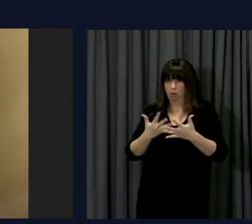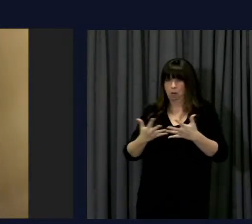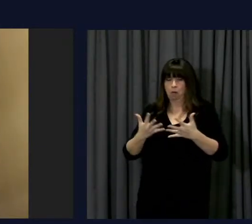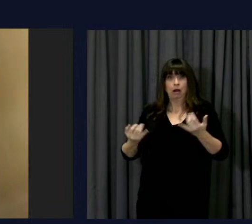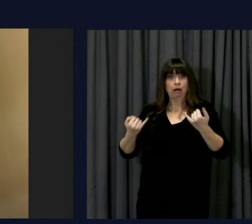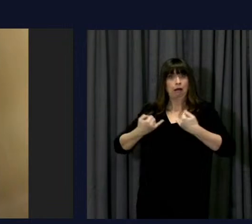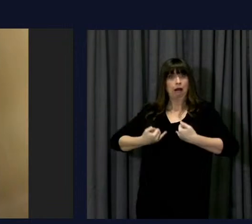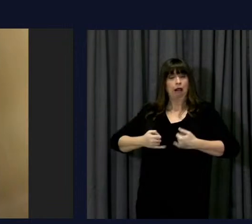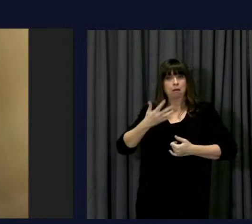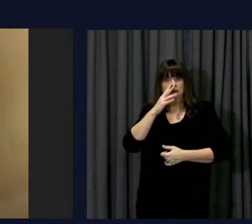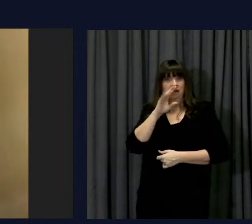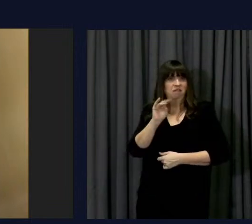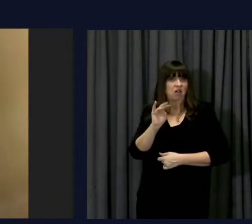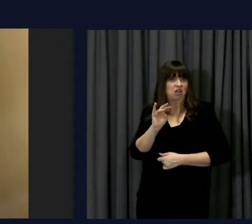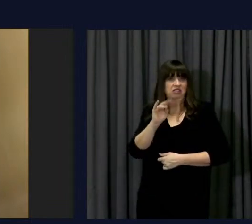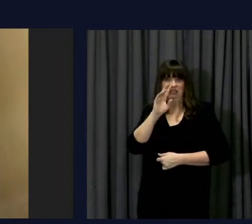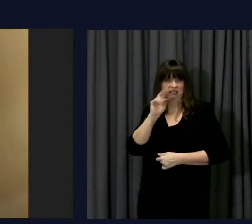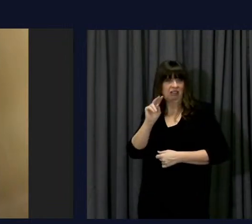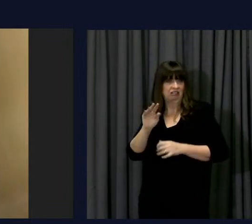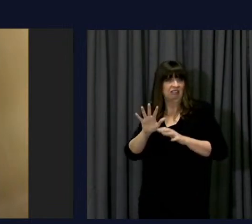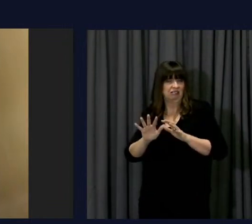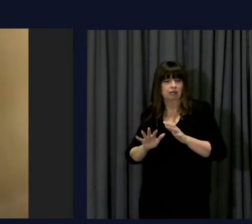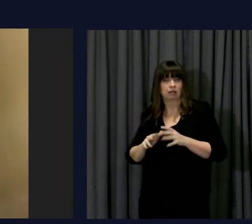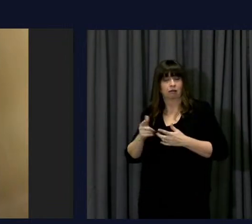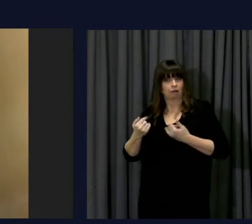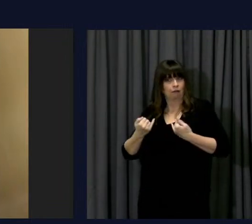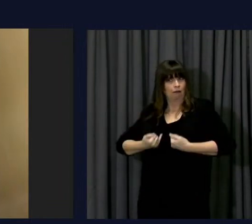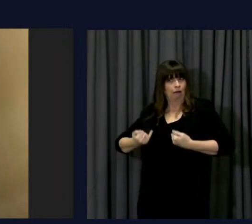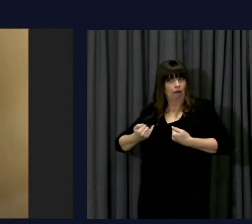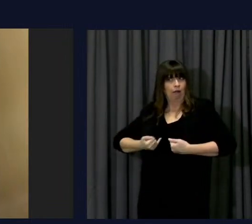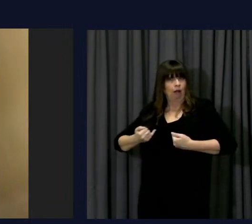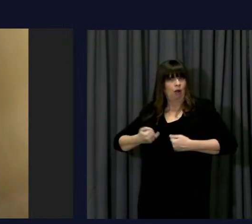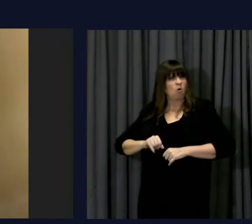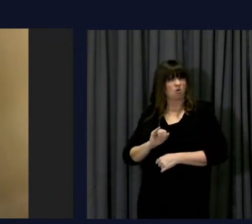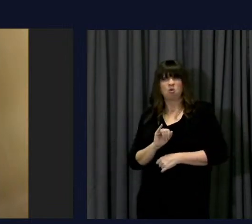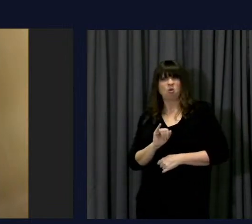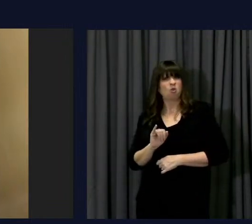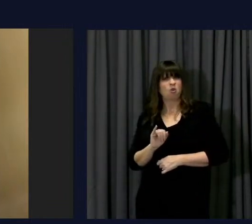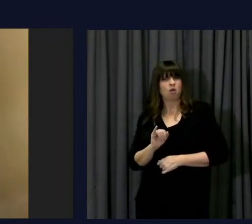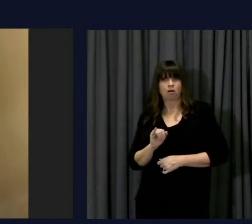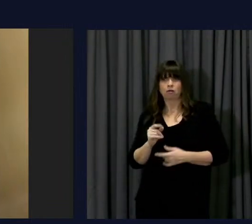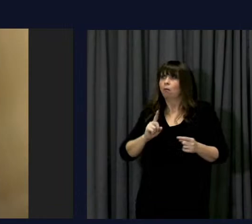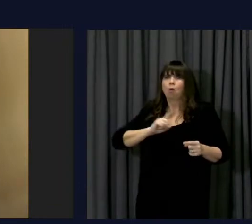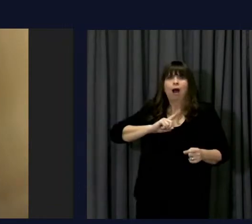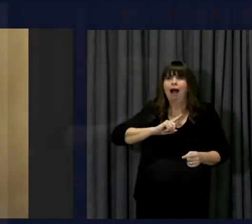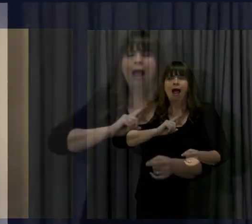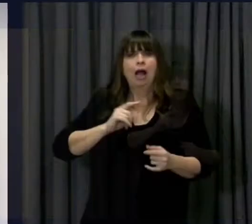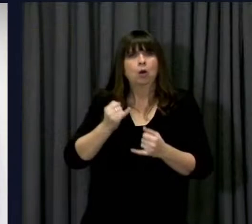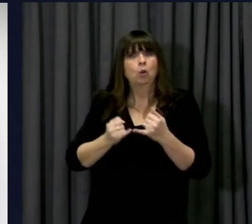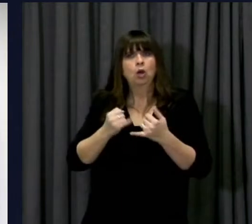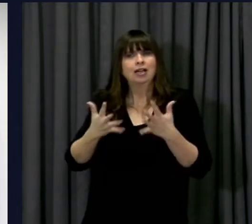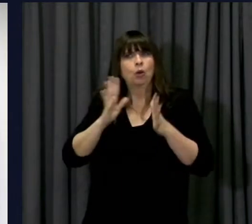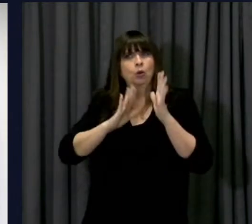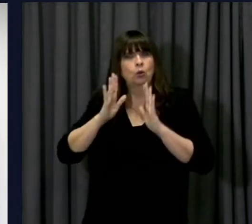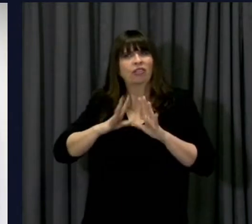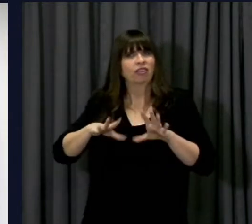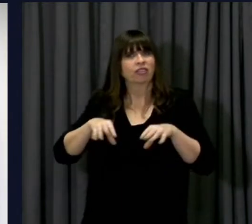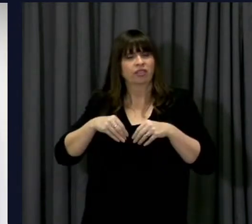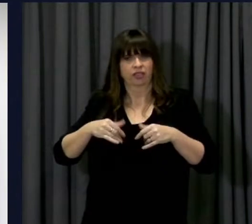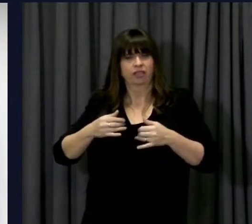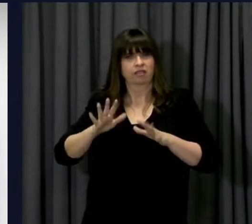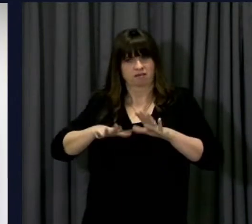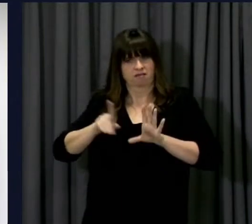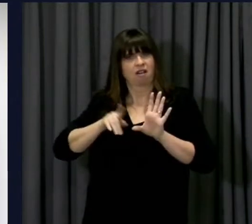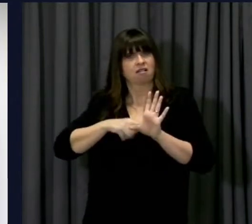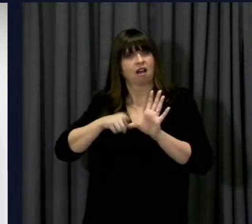in their 40s or lower. Is there anything in the data to support this? And if so, is there any reason for this? Well, I